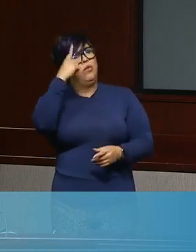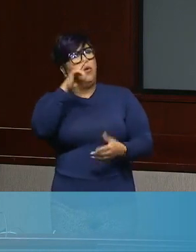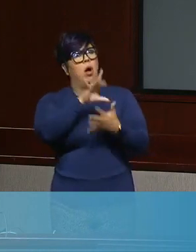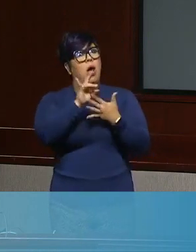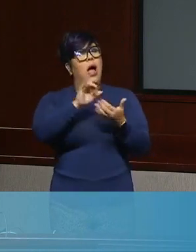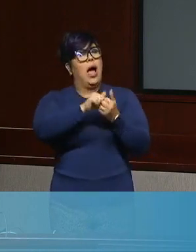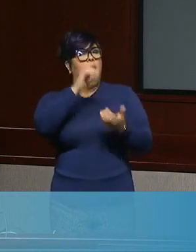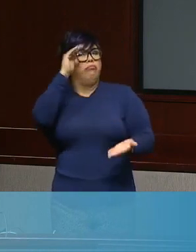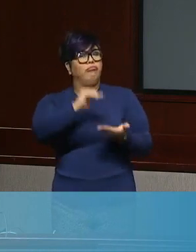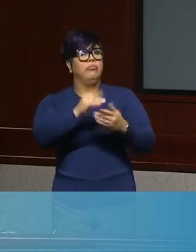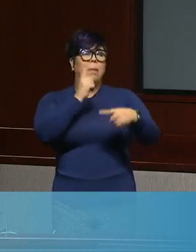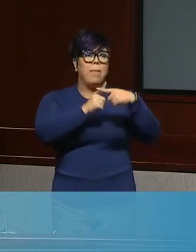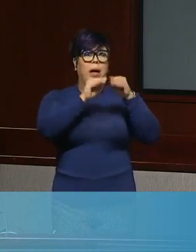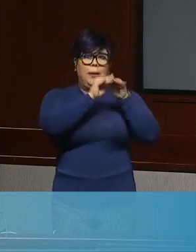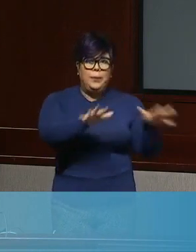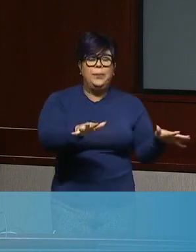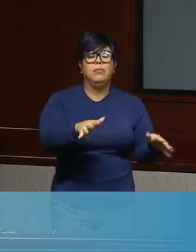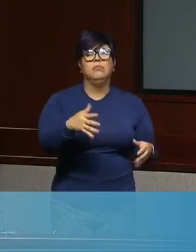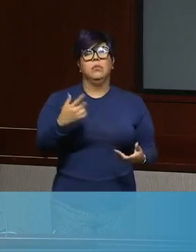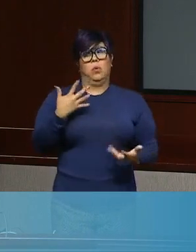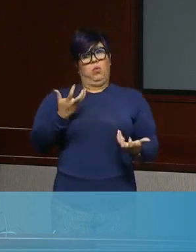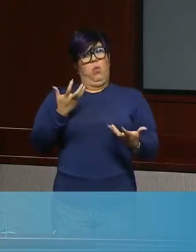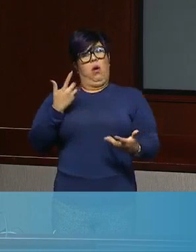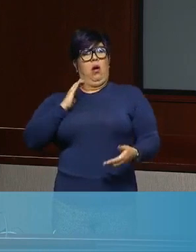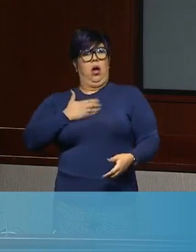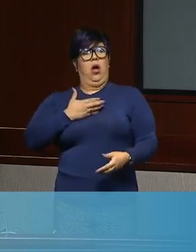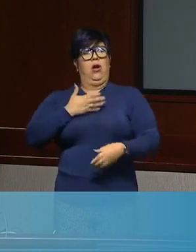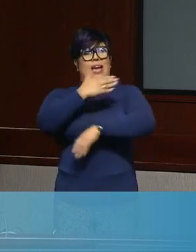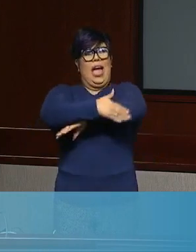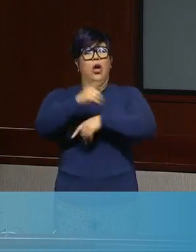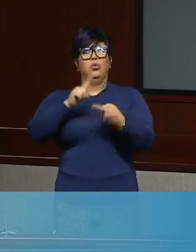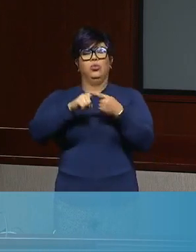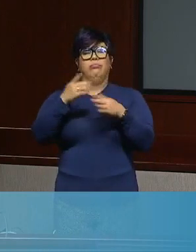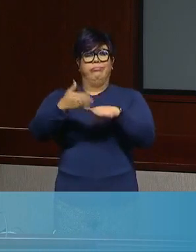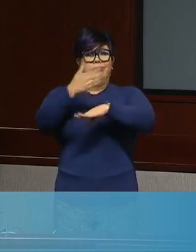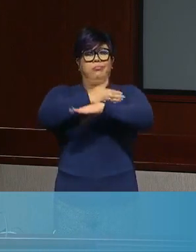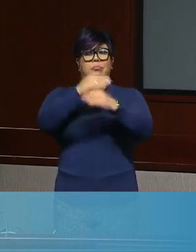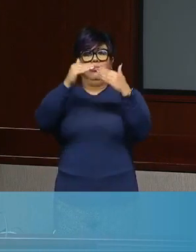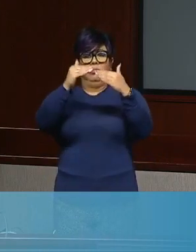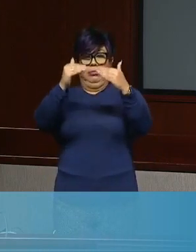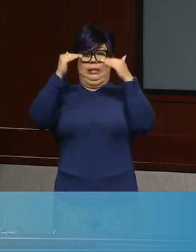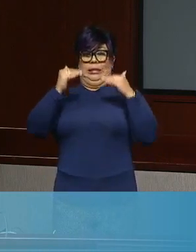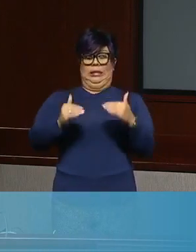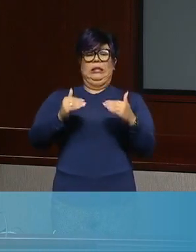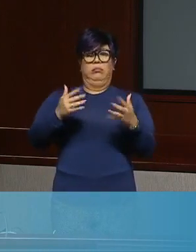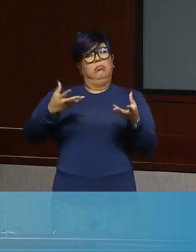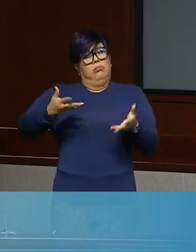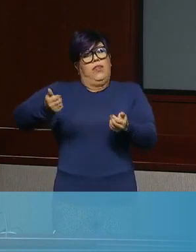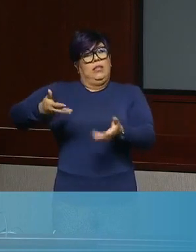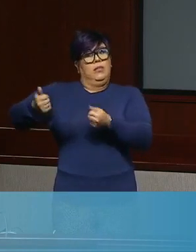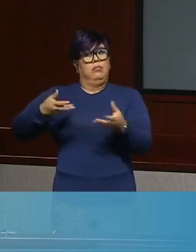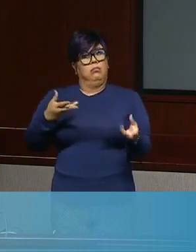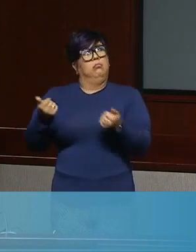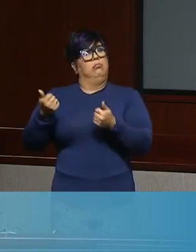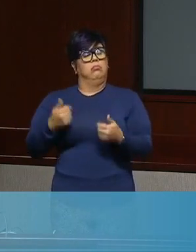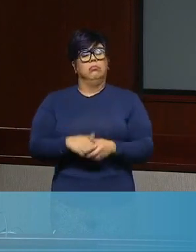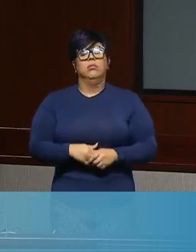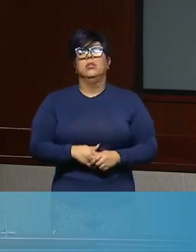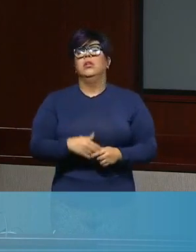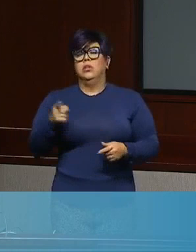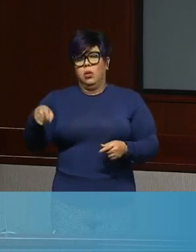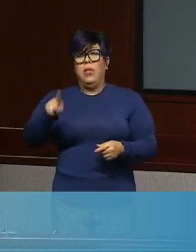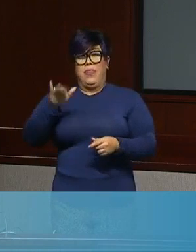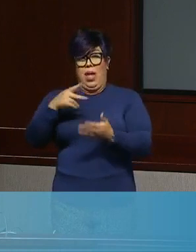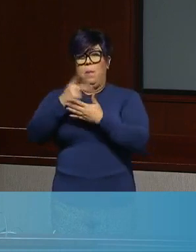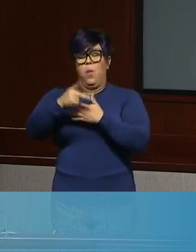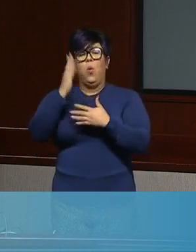our county to advance to a lower tier more quickly. This program will provide increased outreach